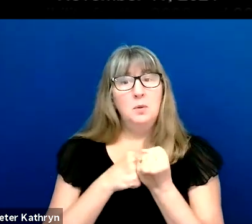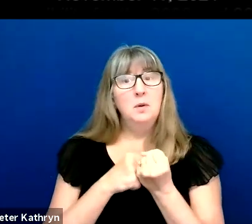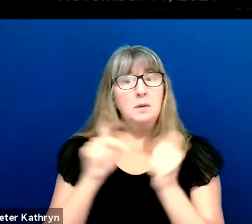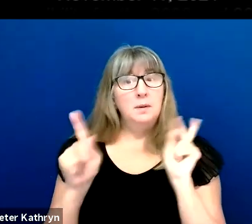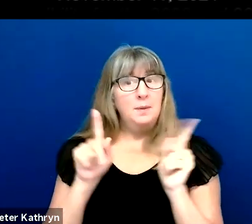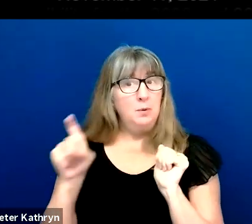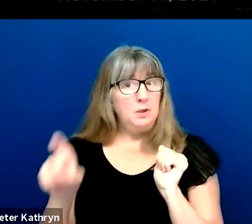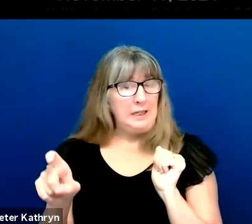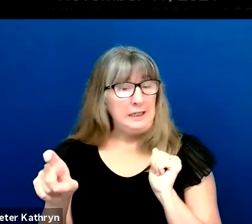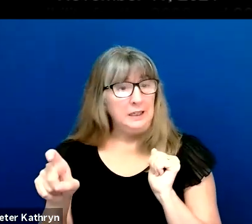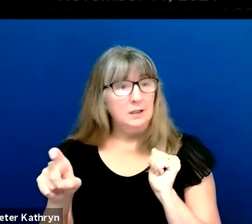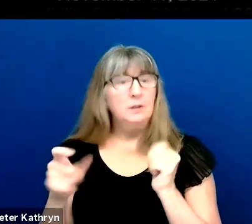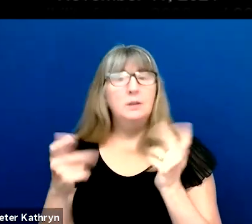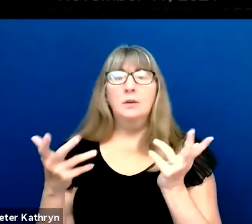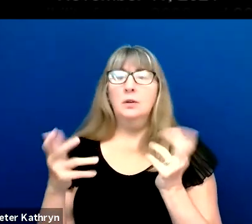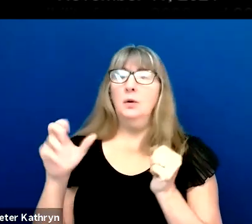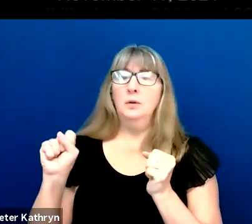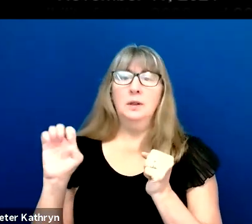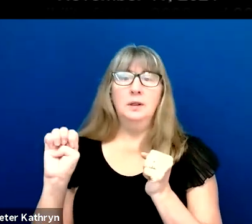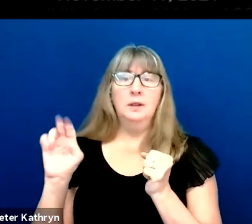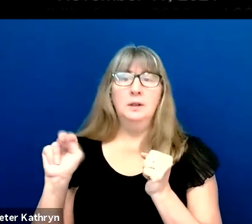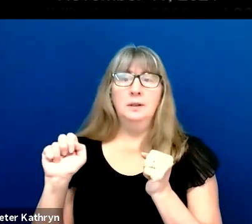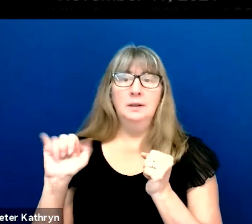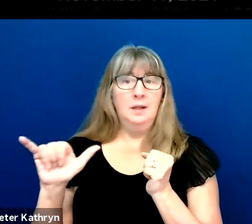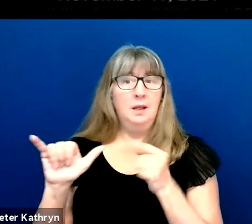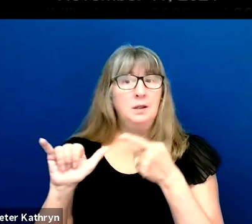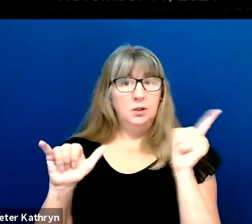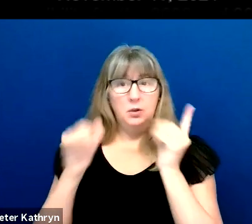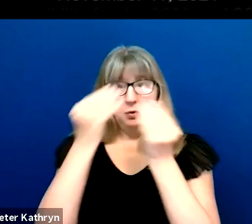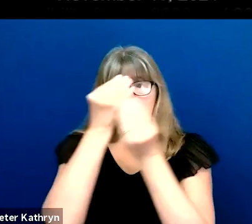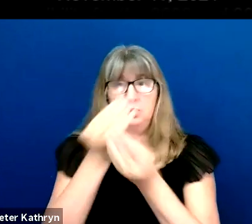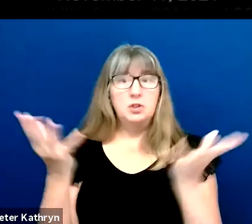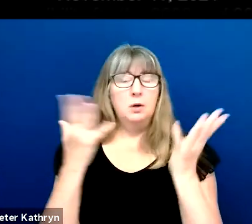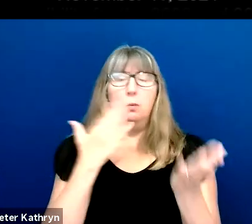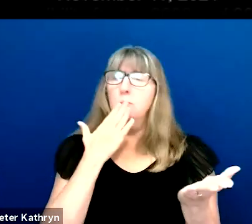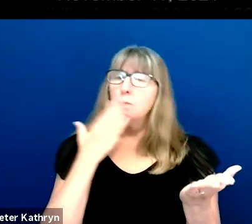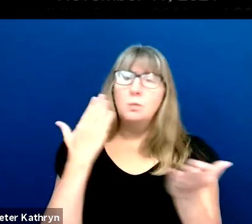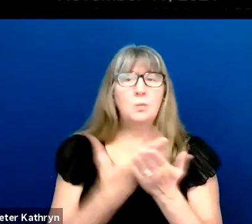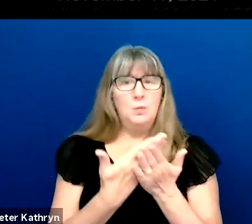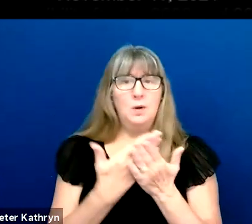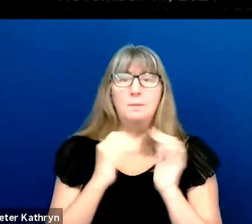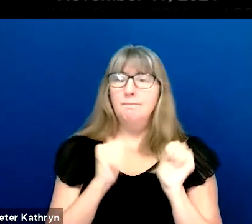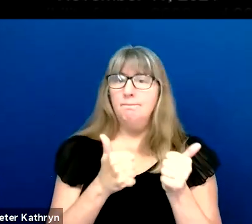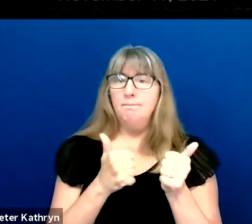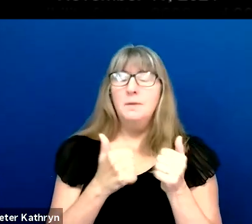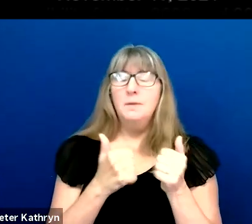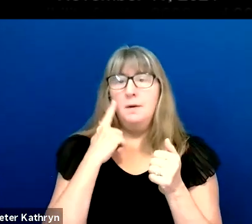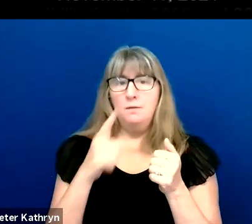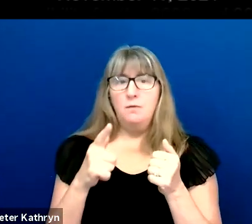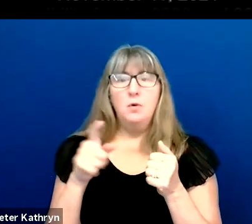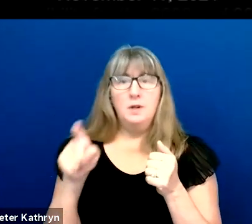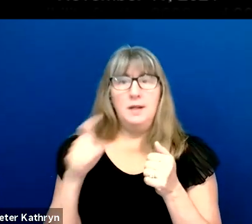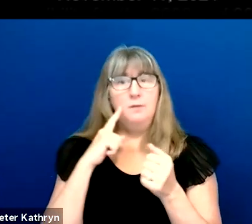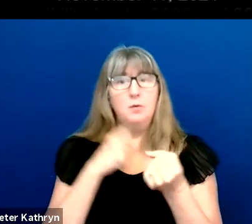So again, Senay, I think, you shared, really well, that need for that support group, right?